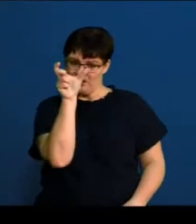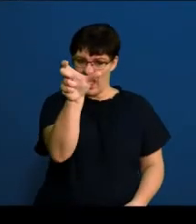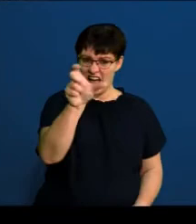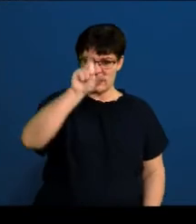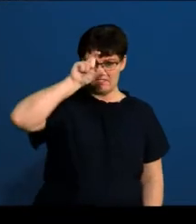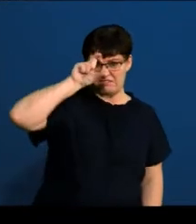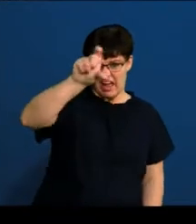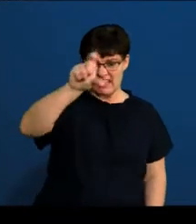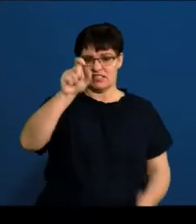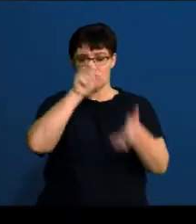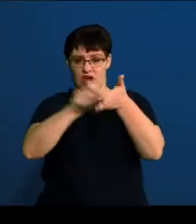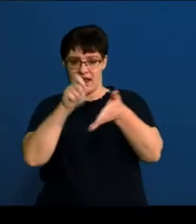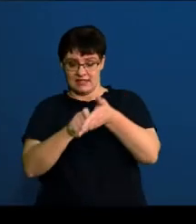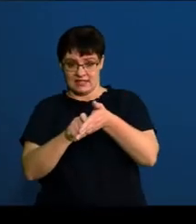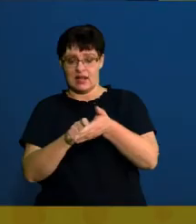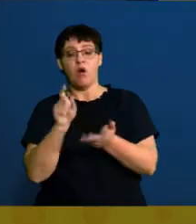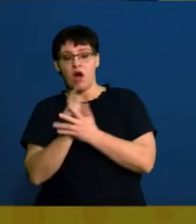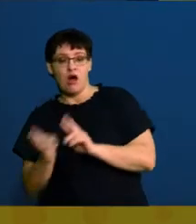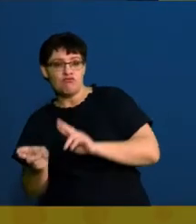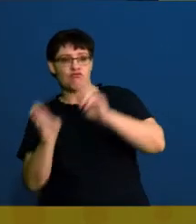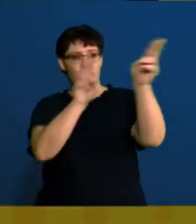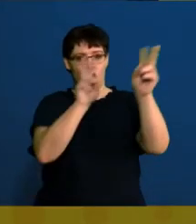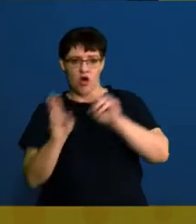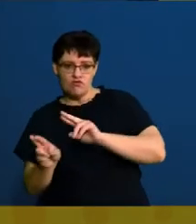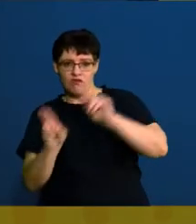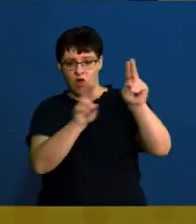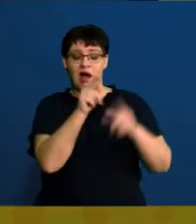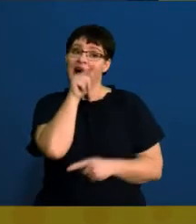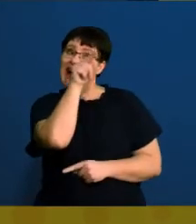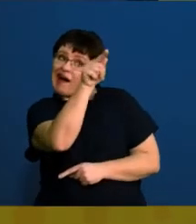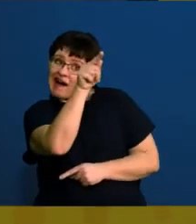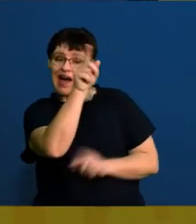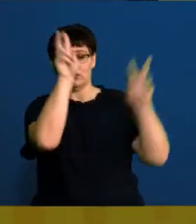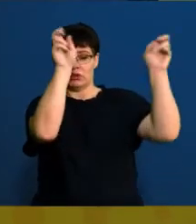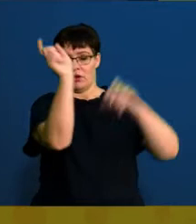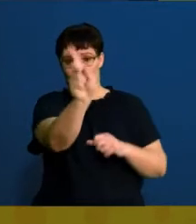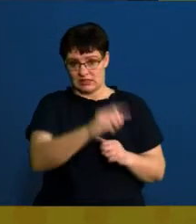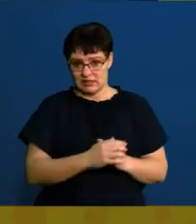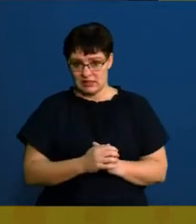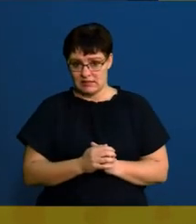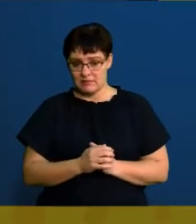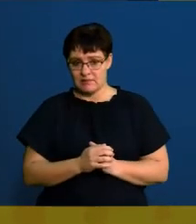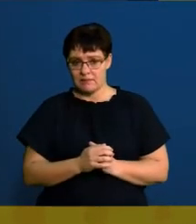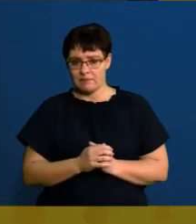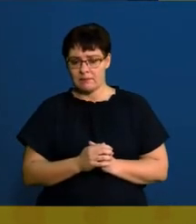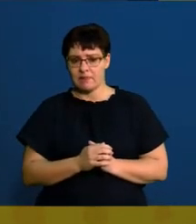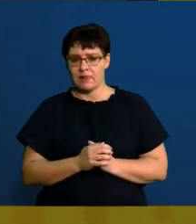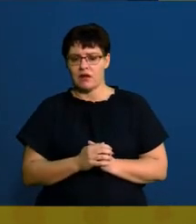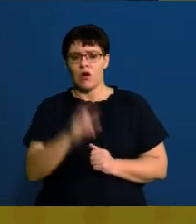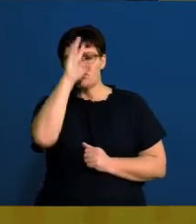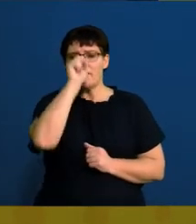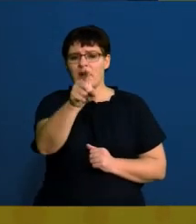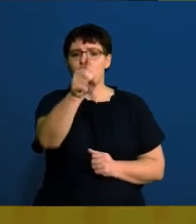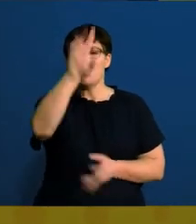letters so that you keep referring back to it and you remember what you have to do. at the top of your page. Remember, when you are